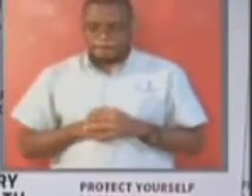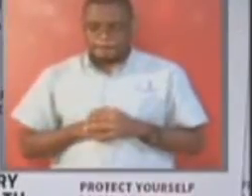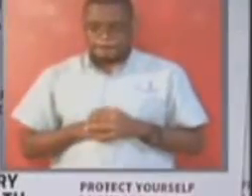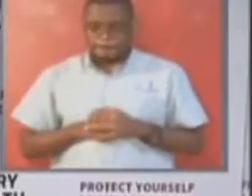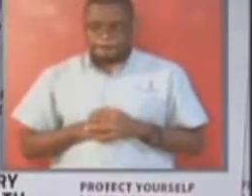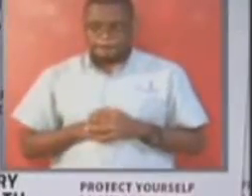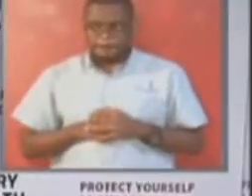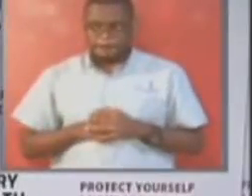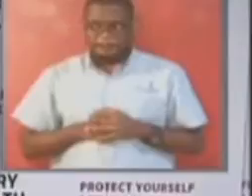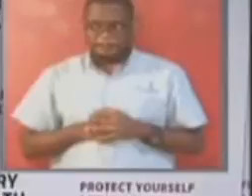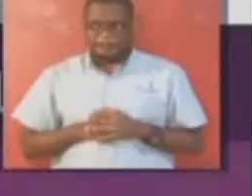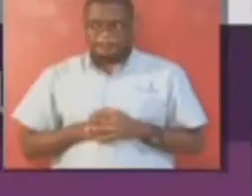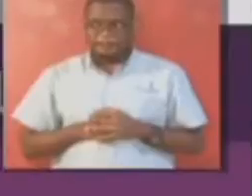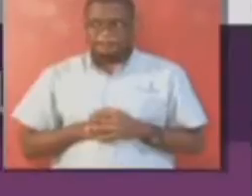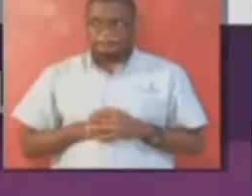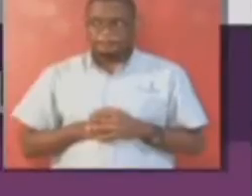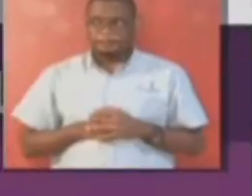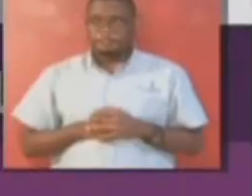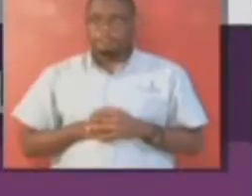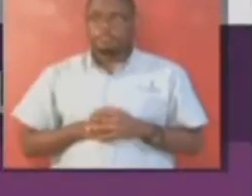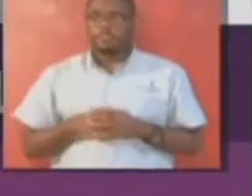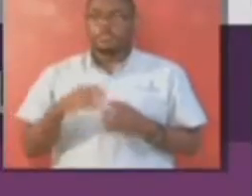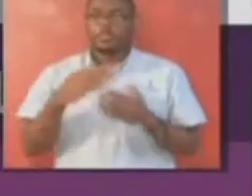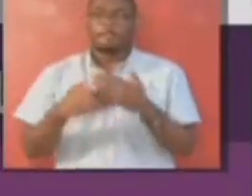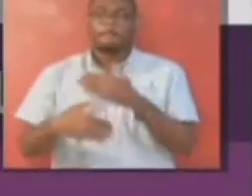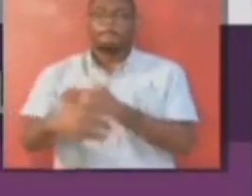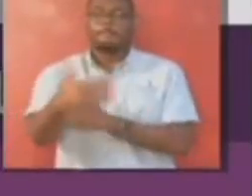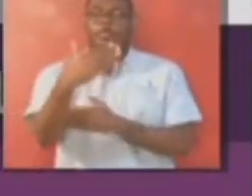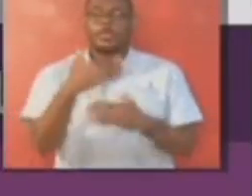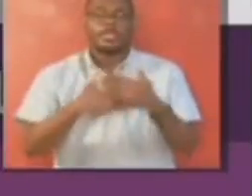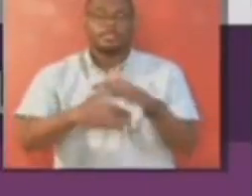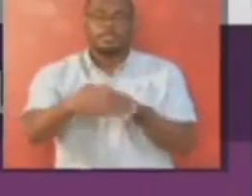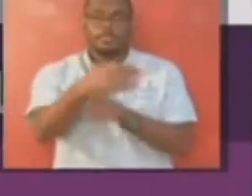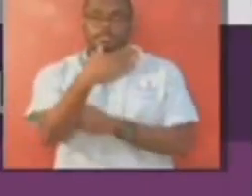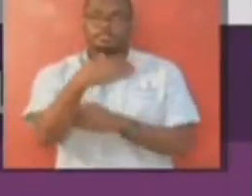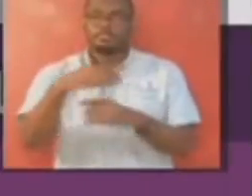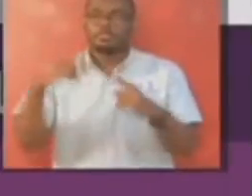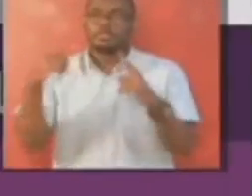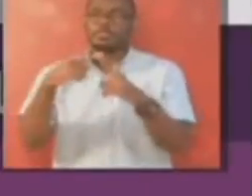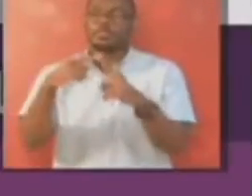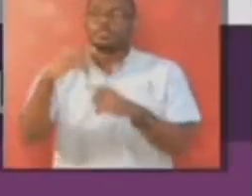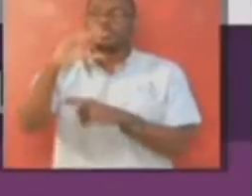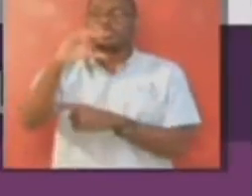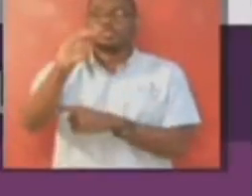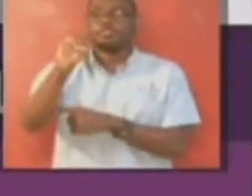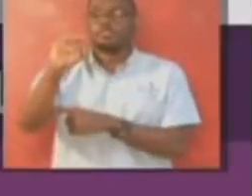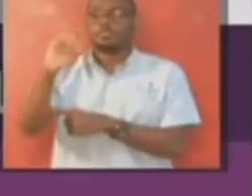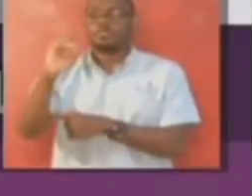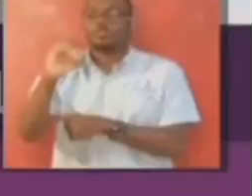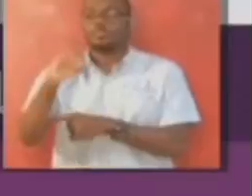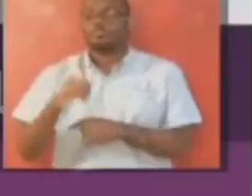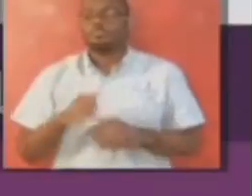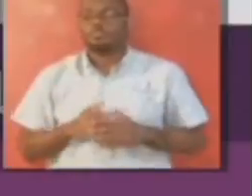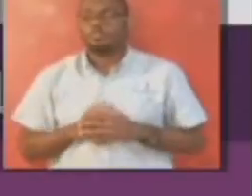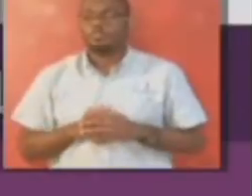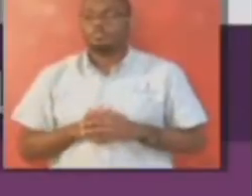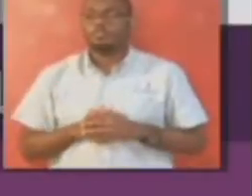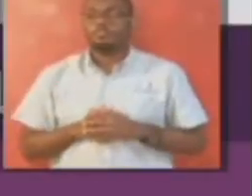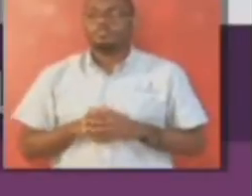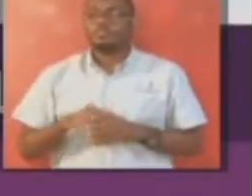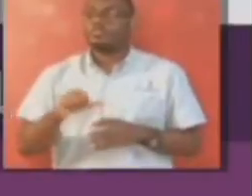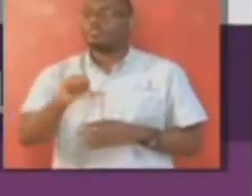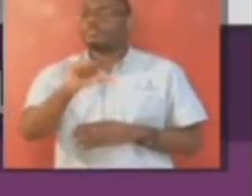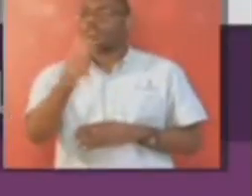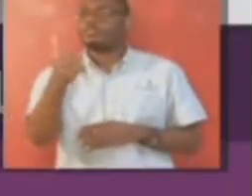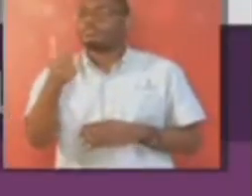Good morning, Kim Bodram from the Express. CMO, I just want to follow up. I see Mr. Turner raised an issue on repatriation.